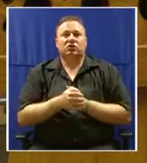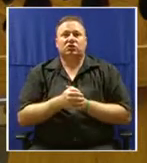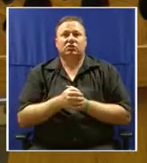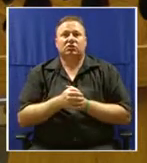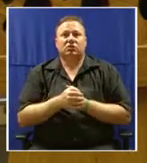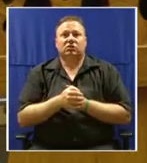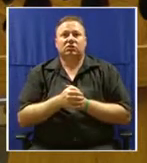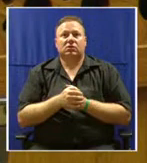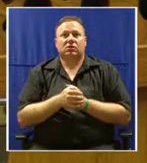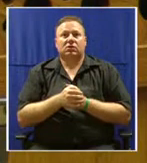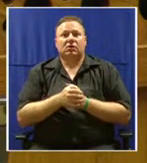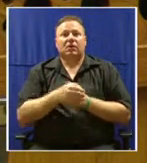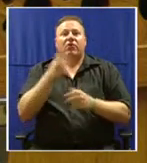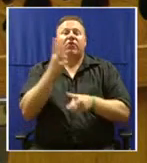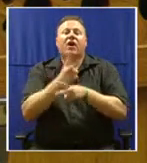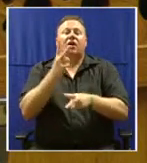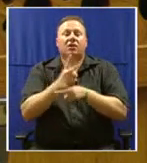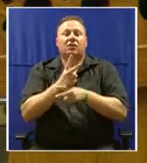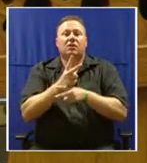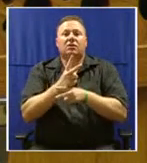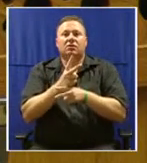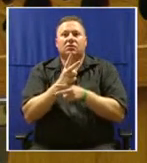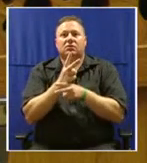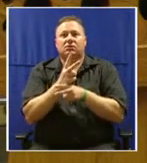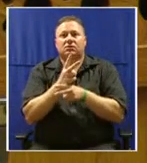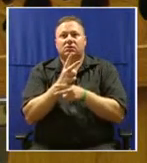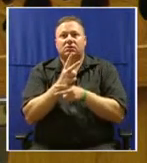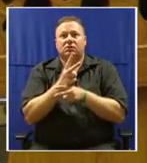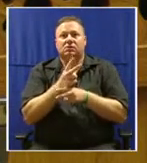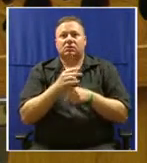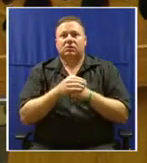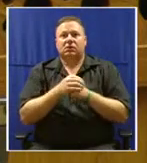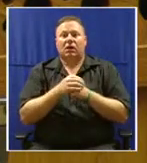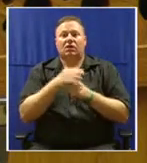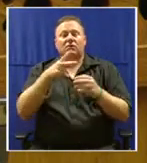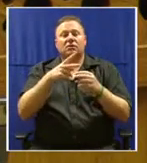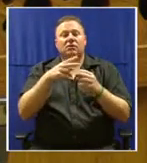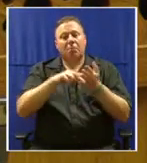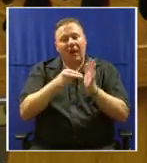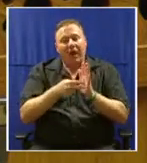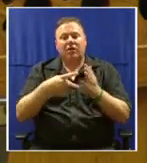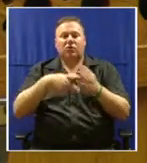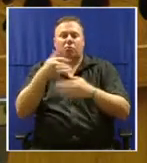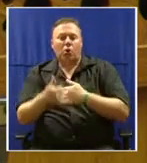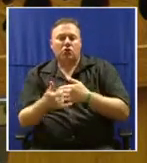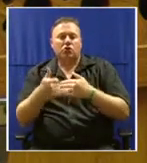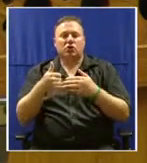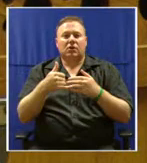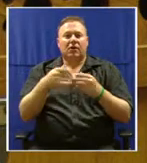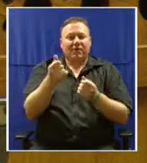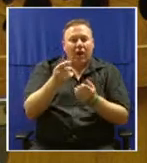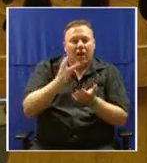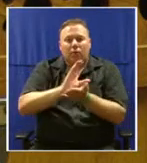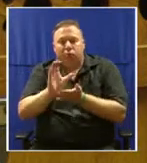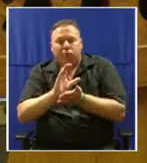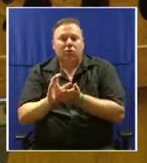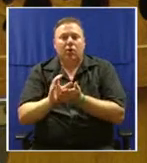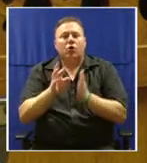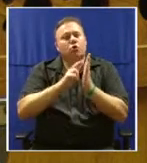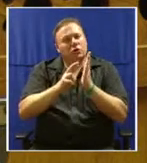finalize project finance and structuring for these projects. Resources have been